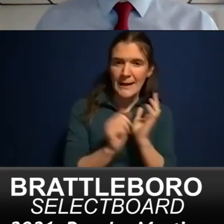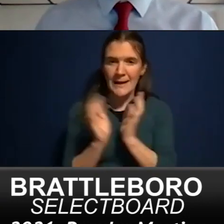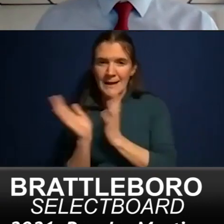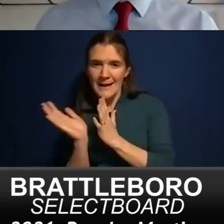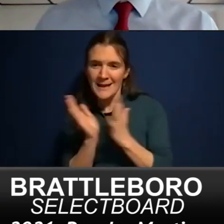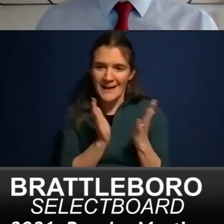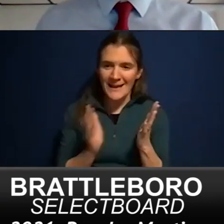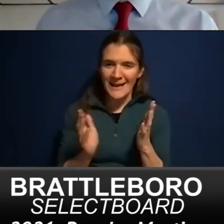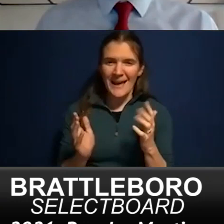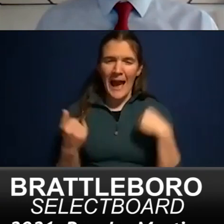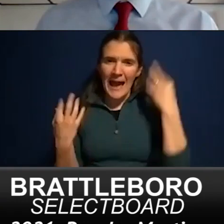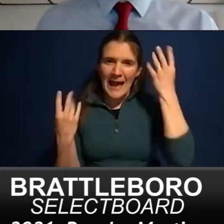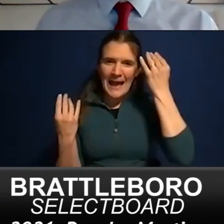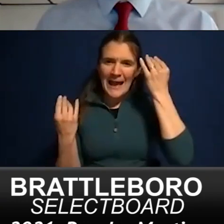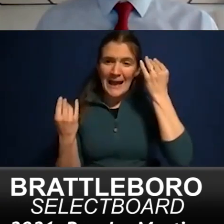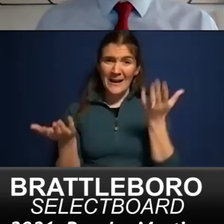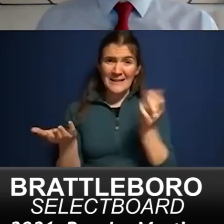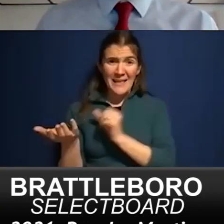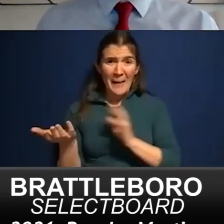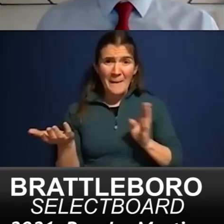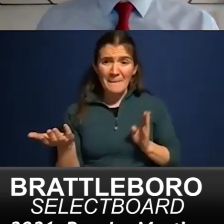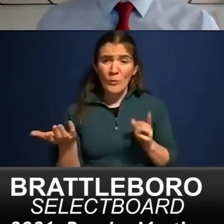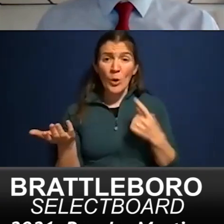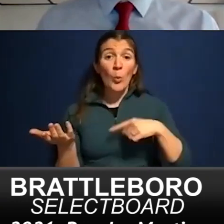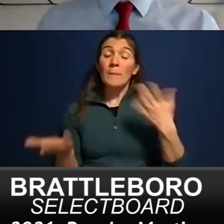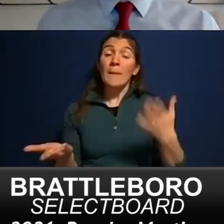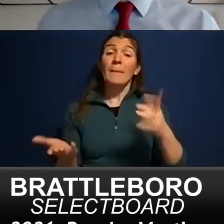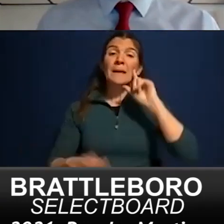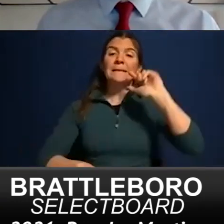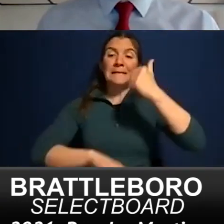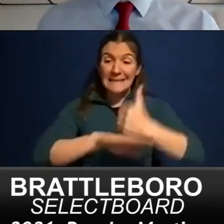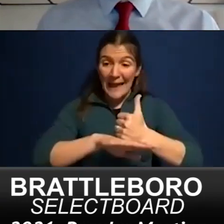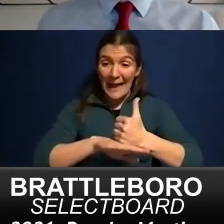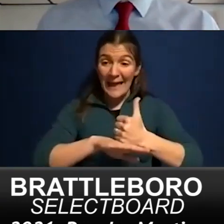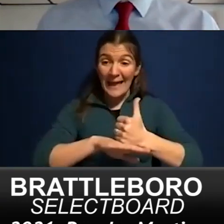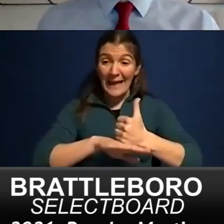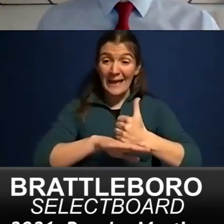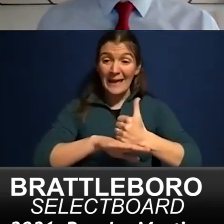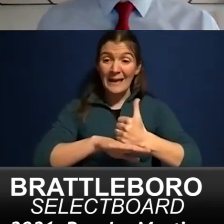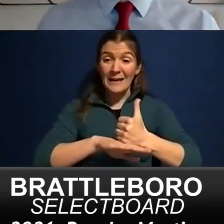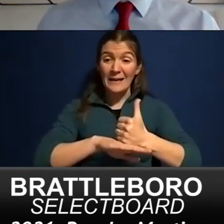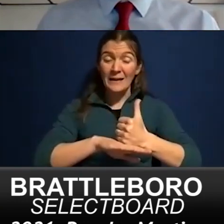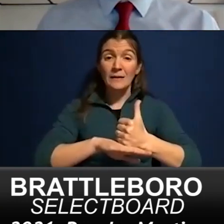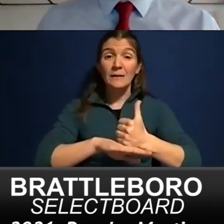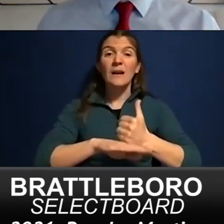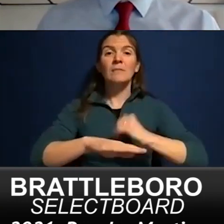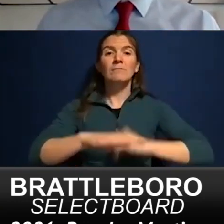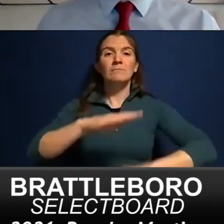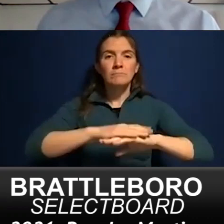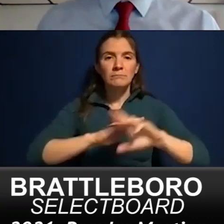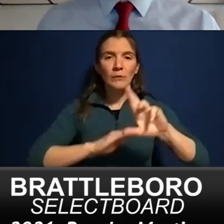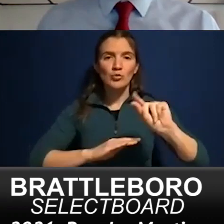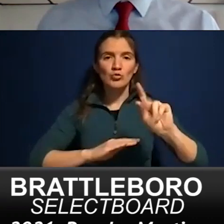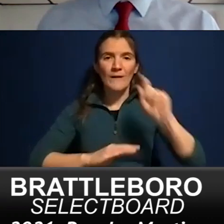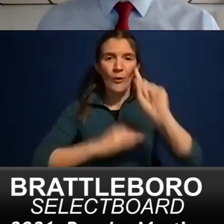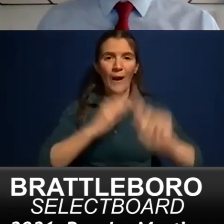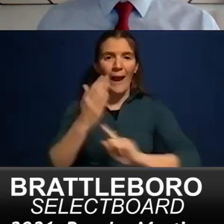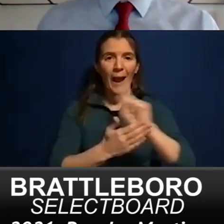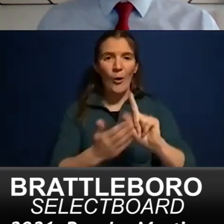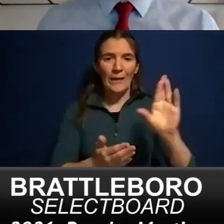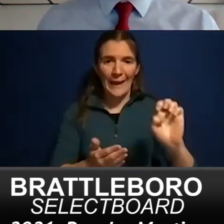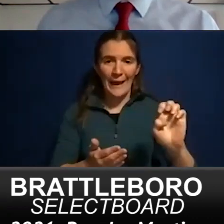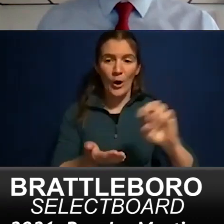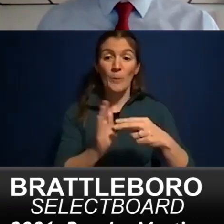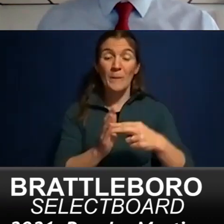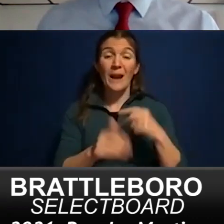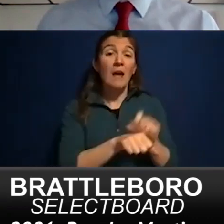I'm just wondering if the select board could set a hourly care rate. So when you send in your message to